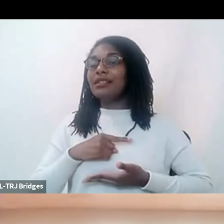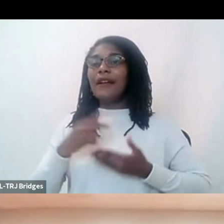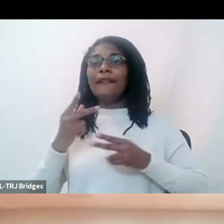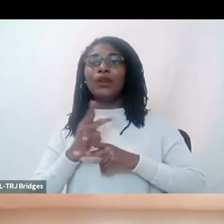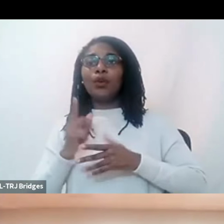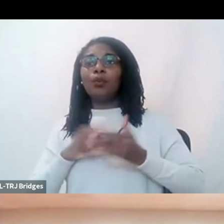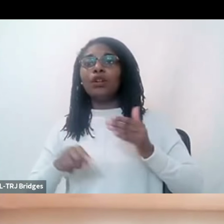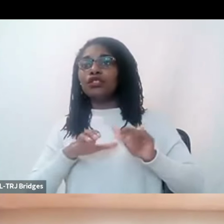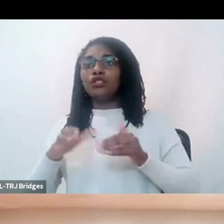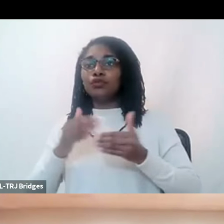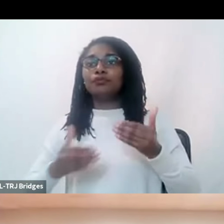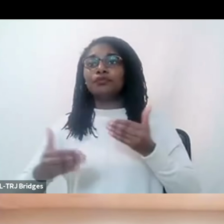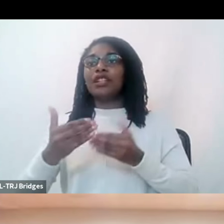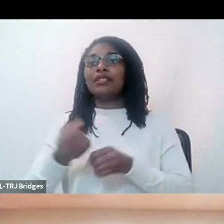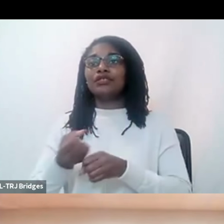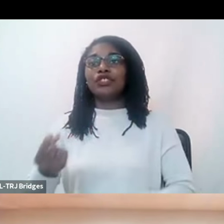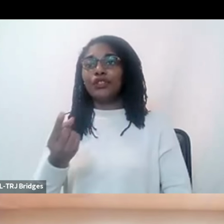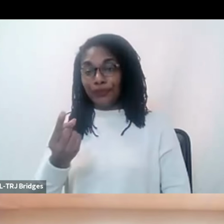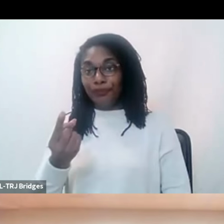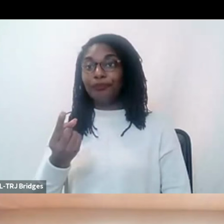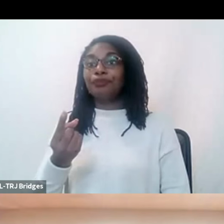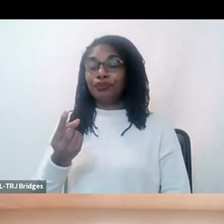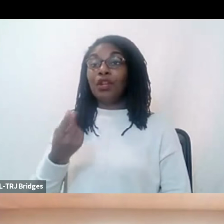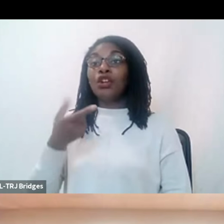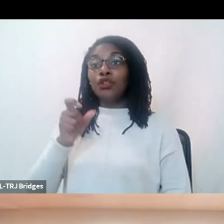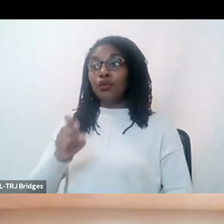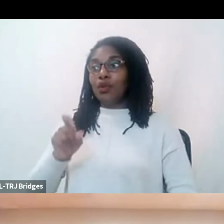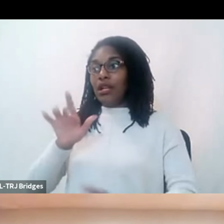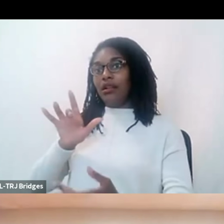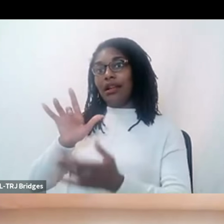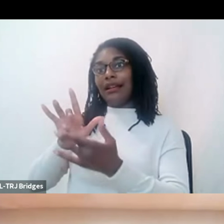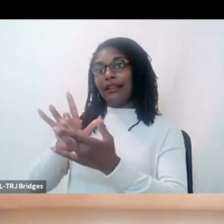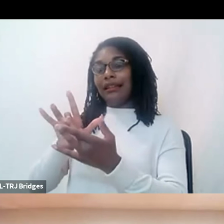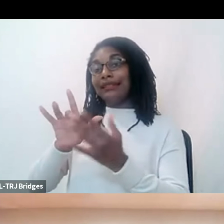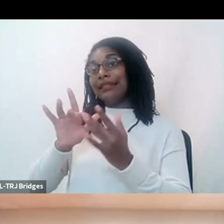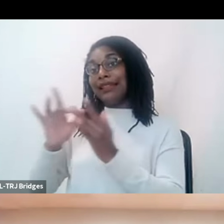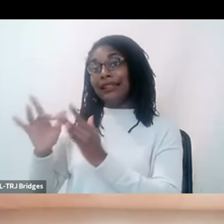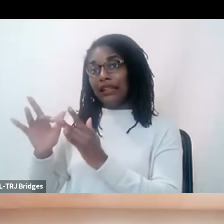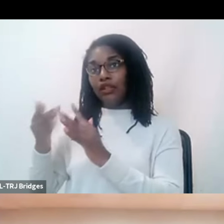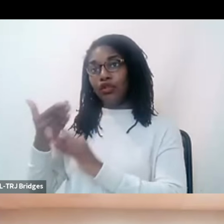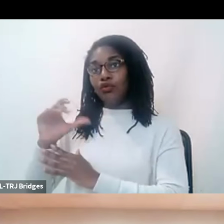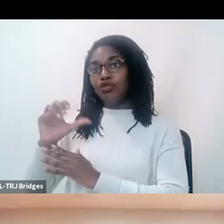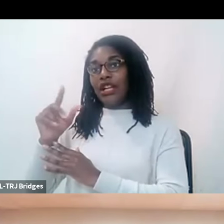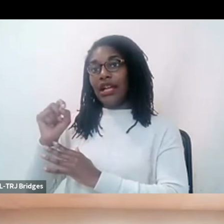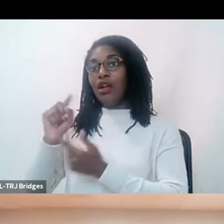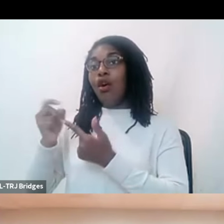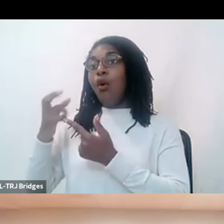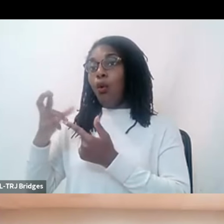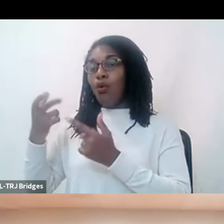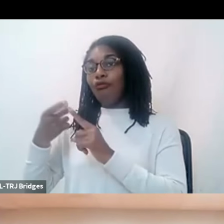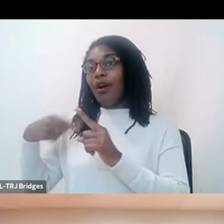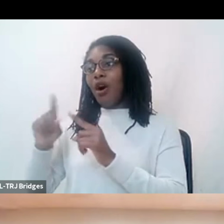year. You can access the survey from the link in the chat or in the follow-up email. We hope you